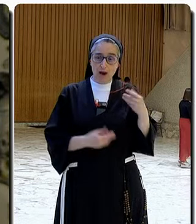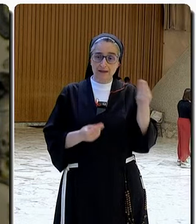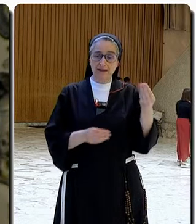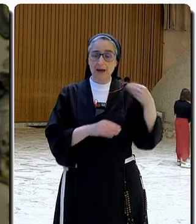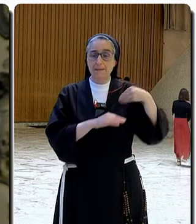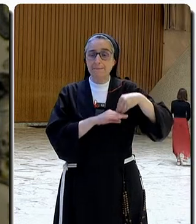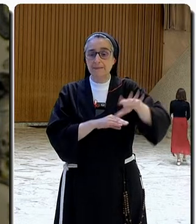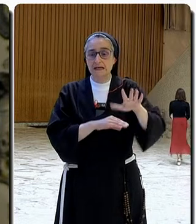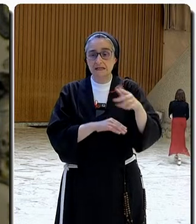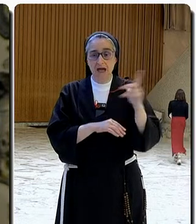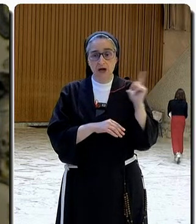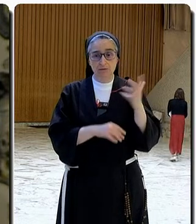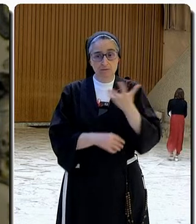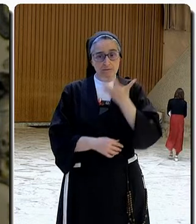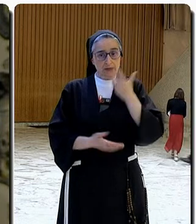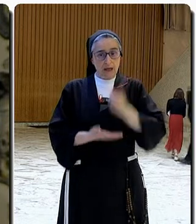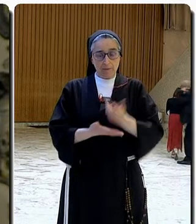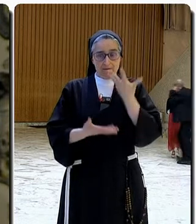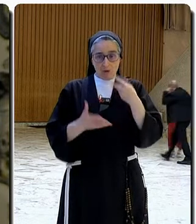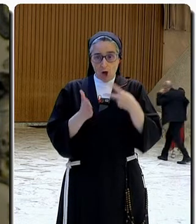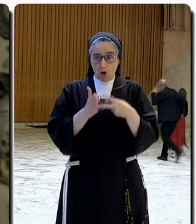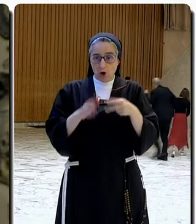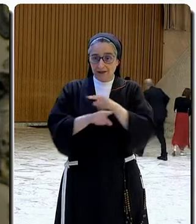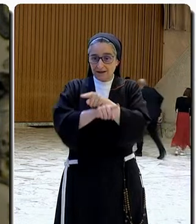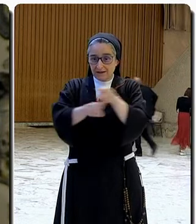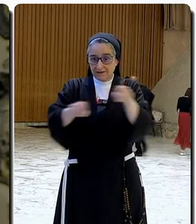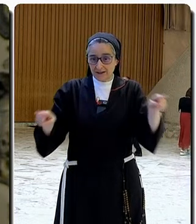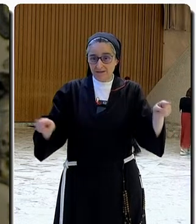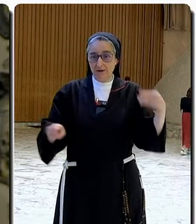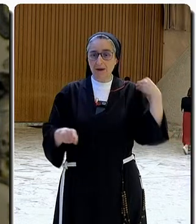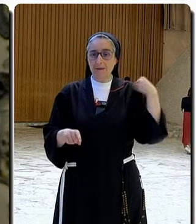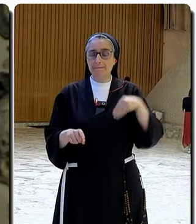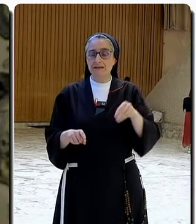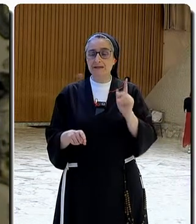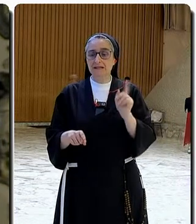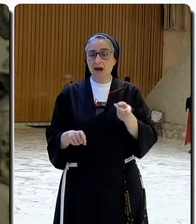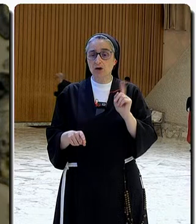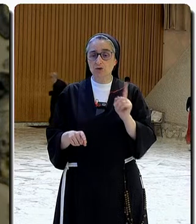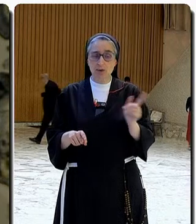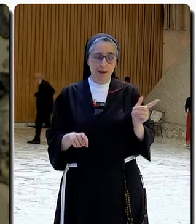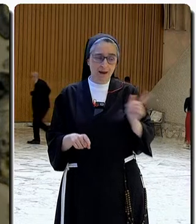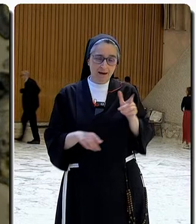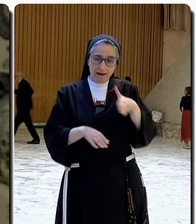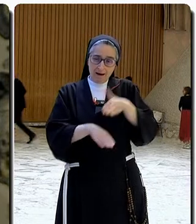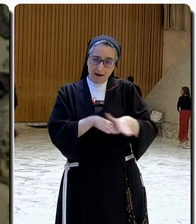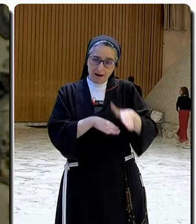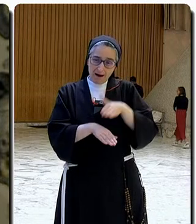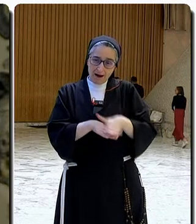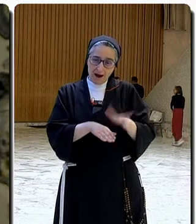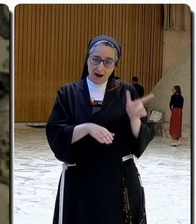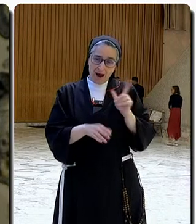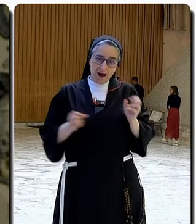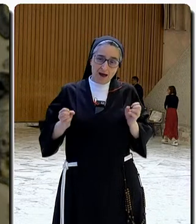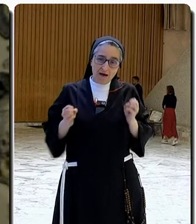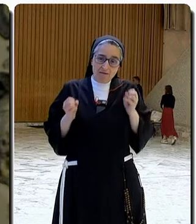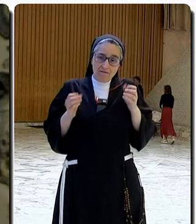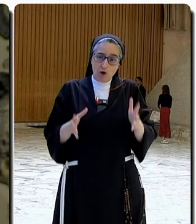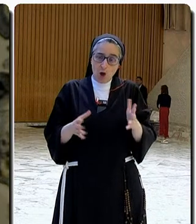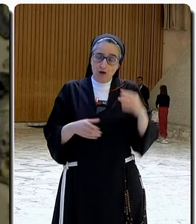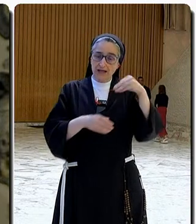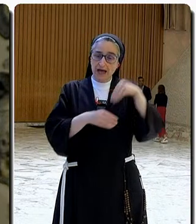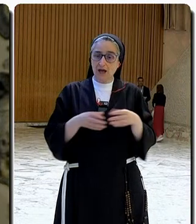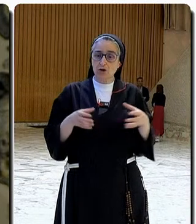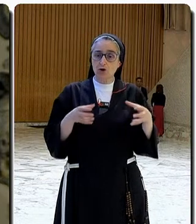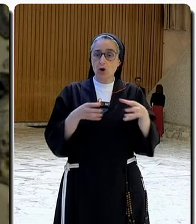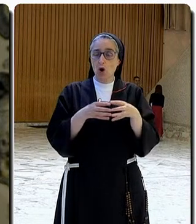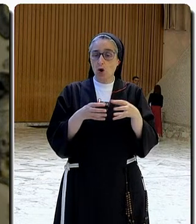important. This message is based on our own personal experience as active volunteers in the church community.